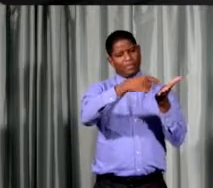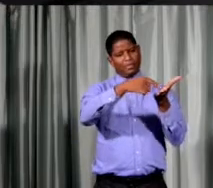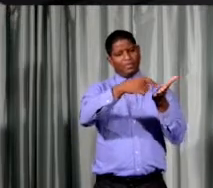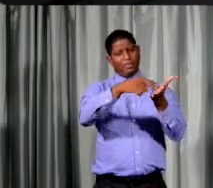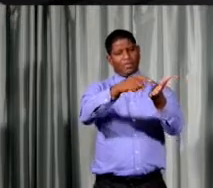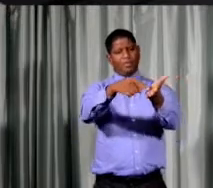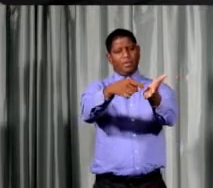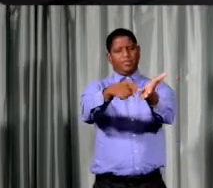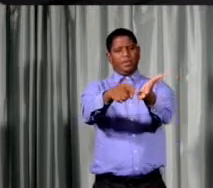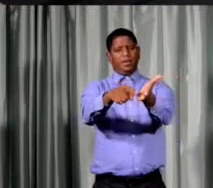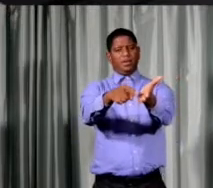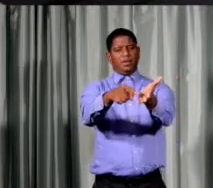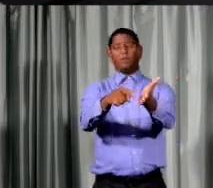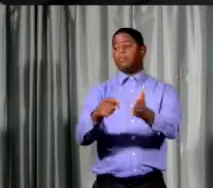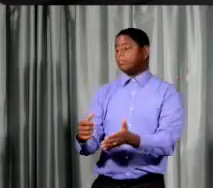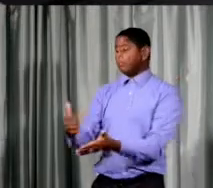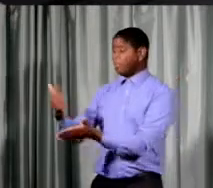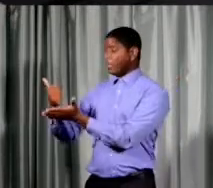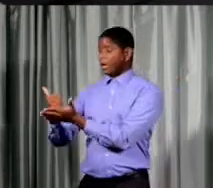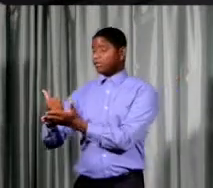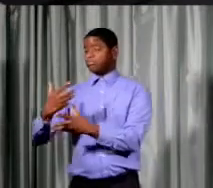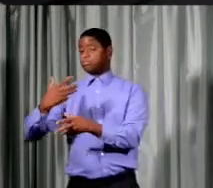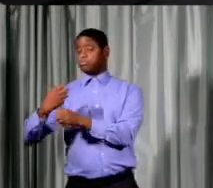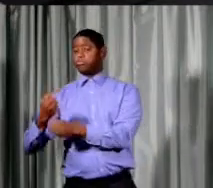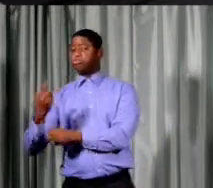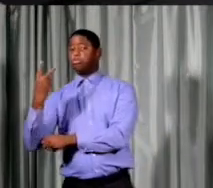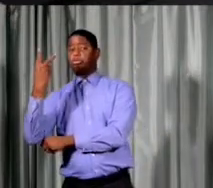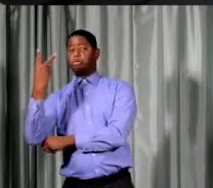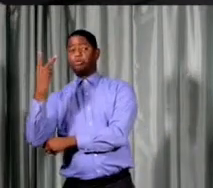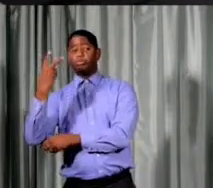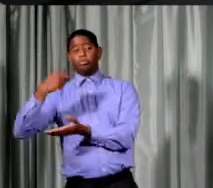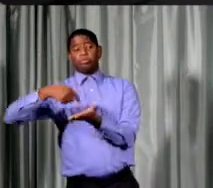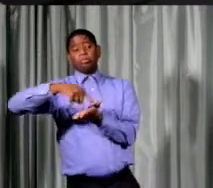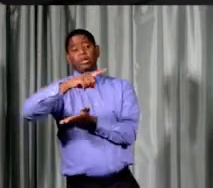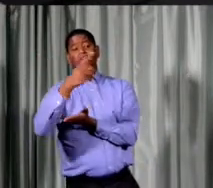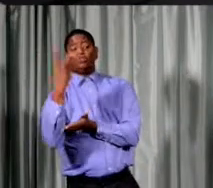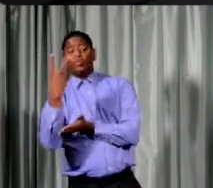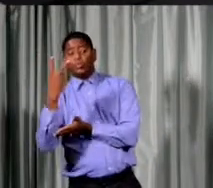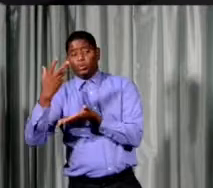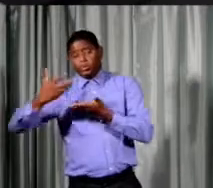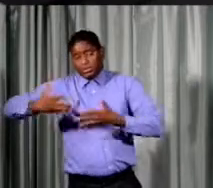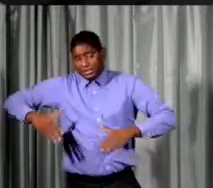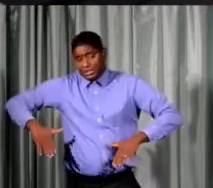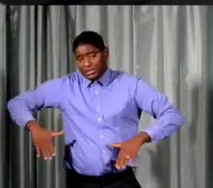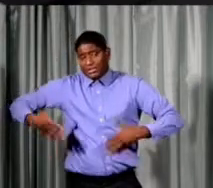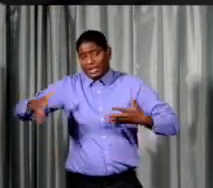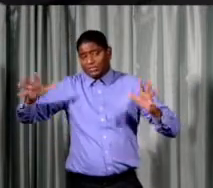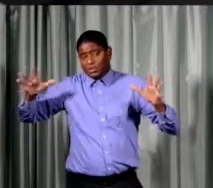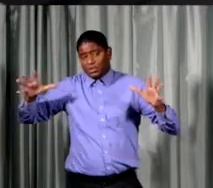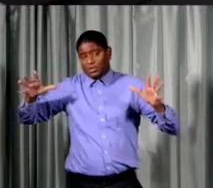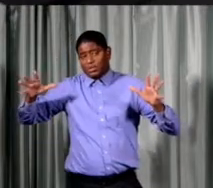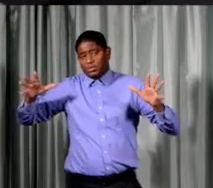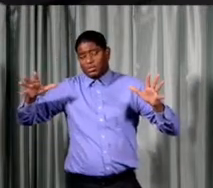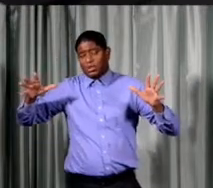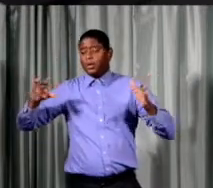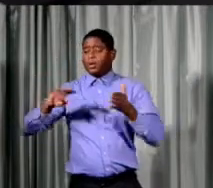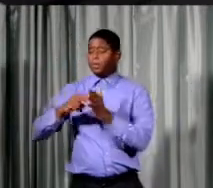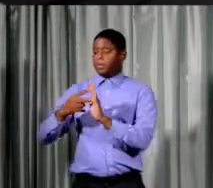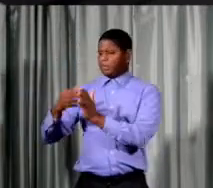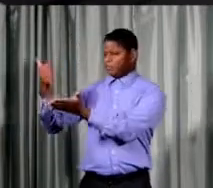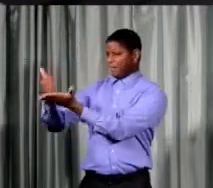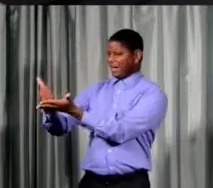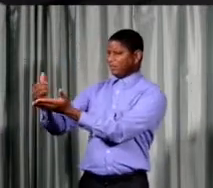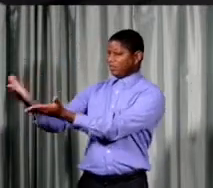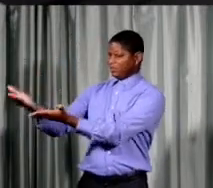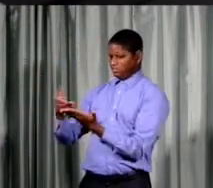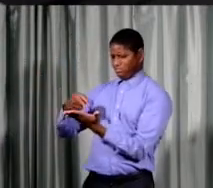cashed. So you know you have 8 checks that you issued that haven't been cashed as yet. That bank balance is